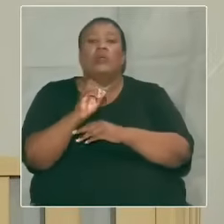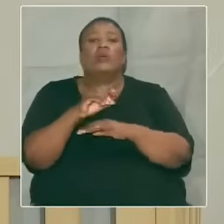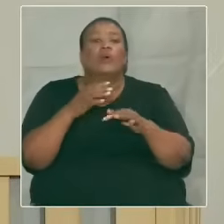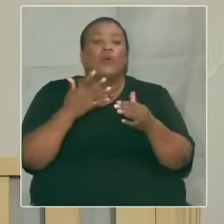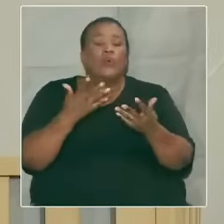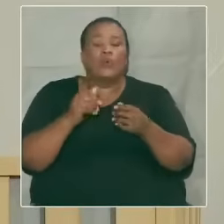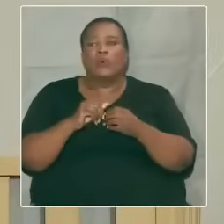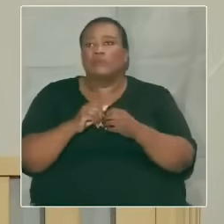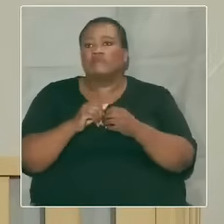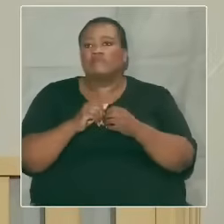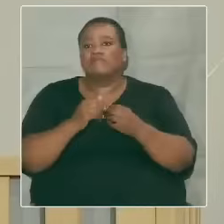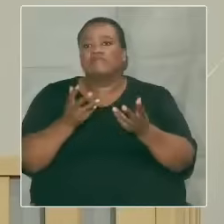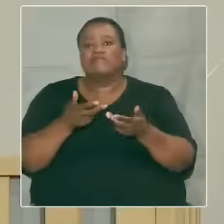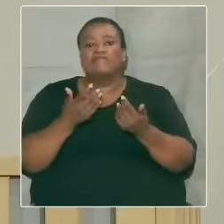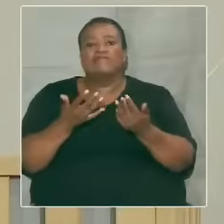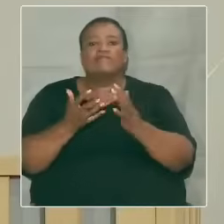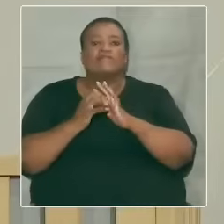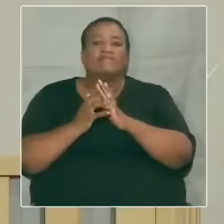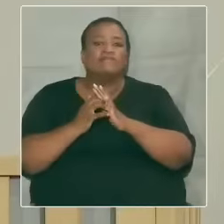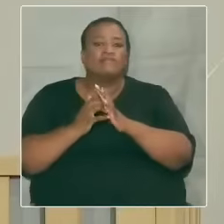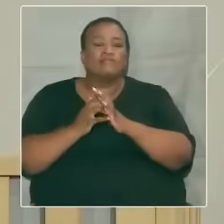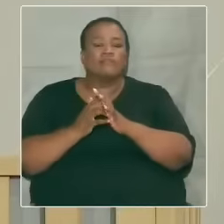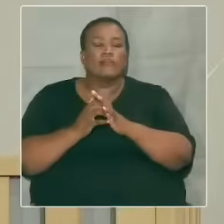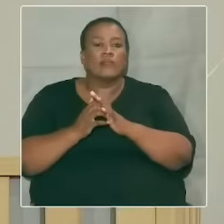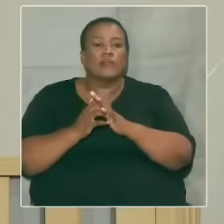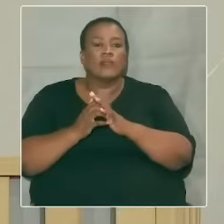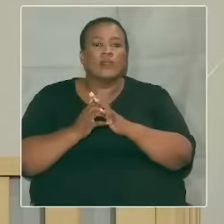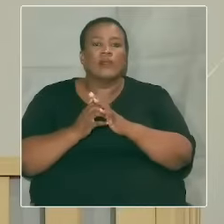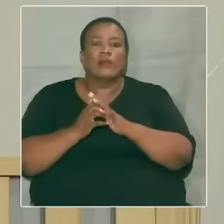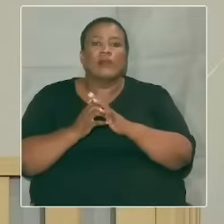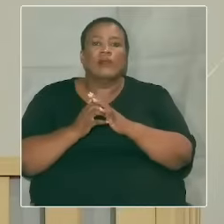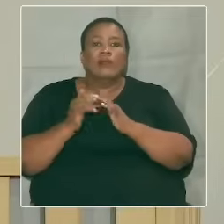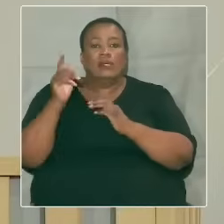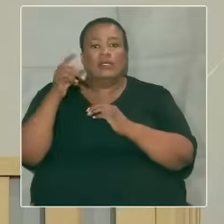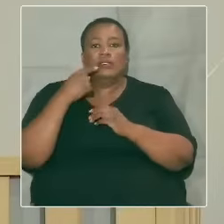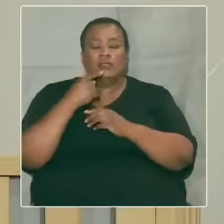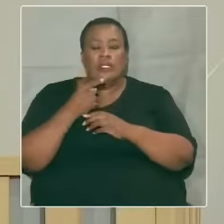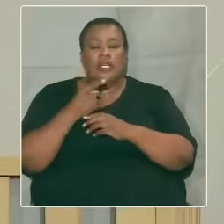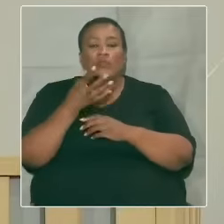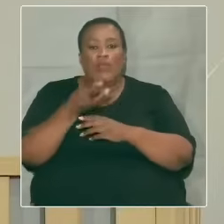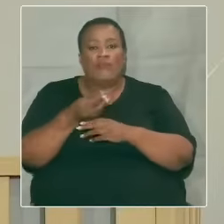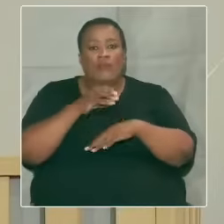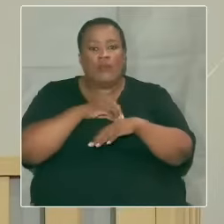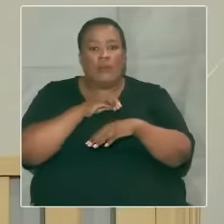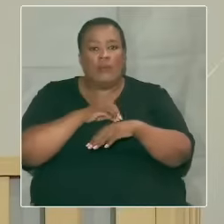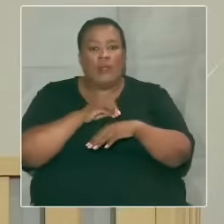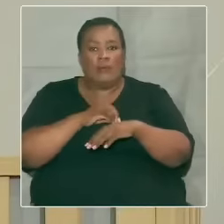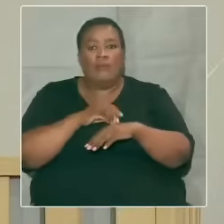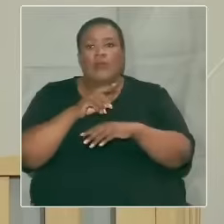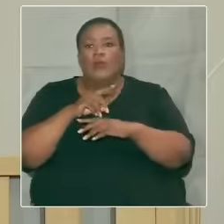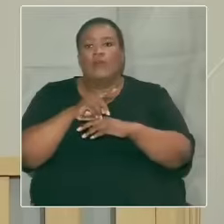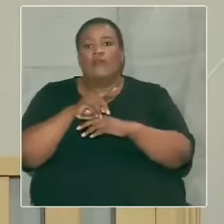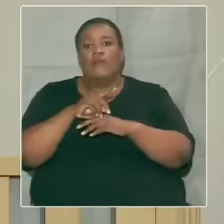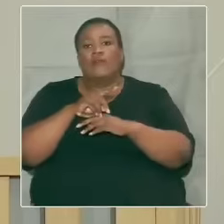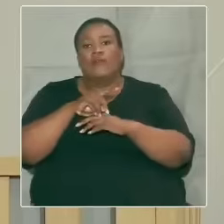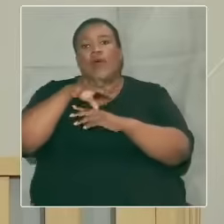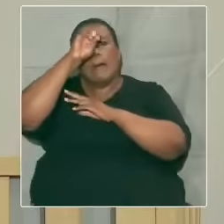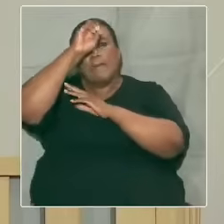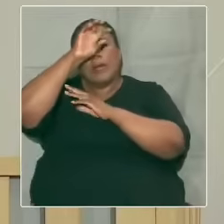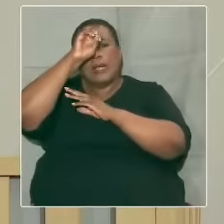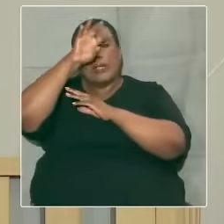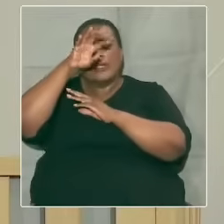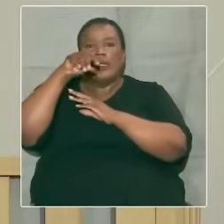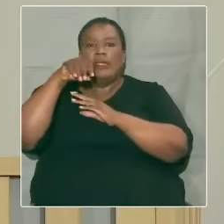for, like in his case, he said, we have problem of illegal mining in the country. Let's